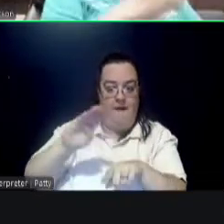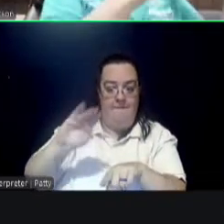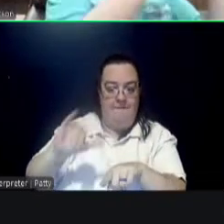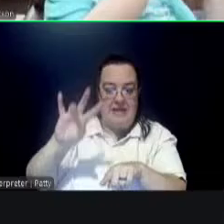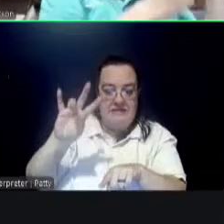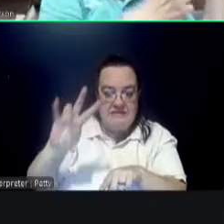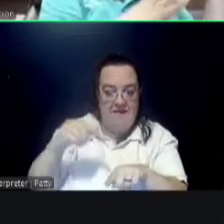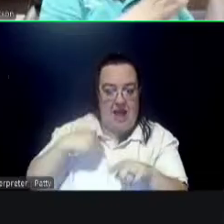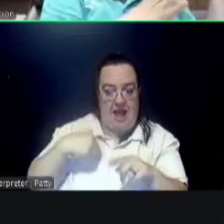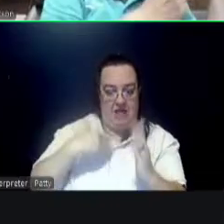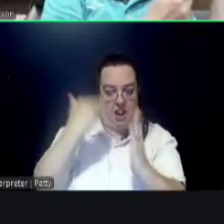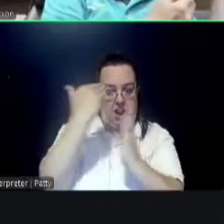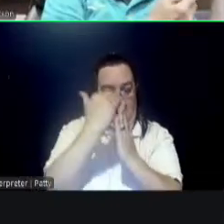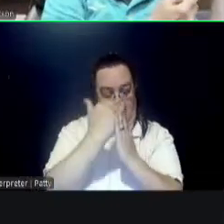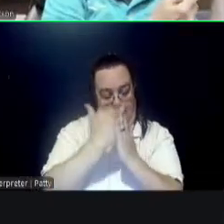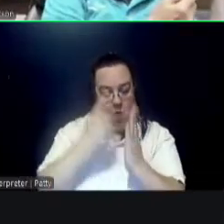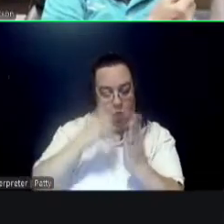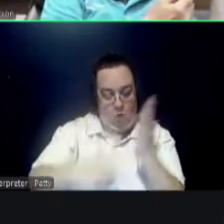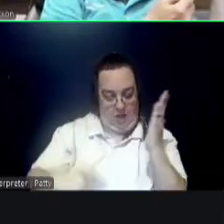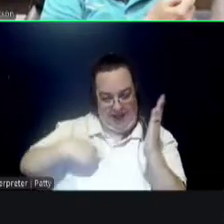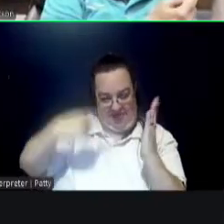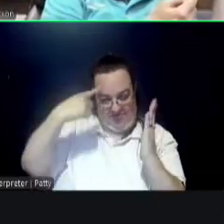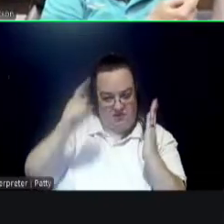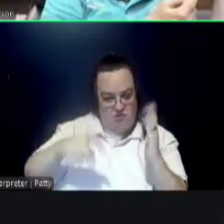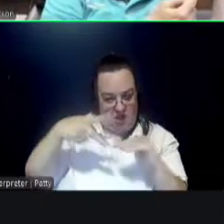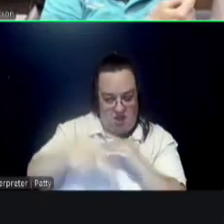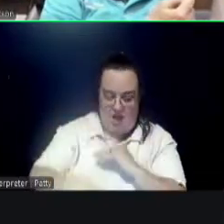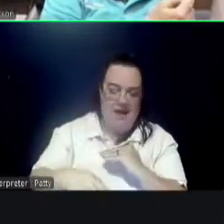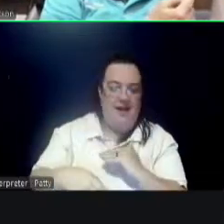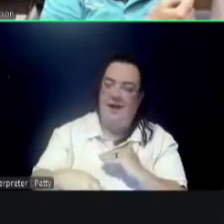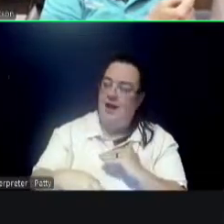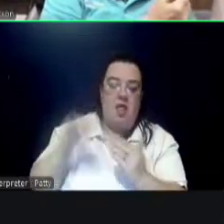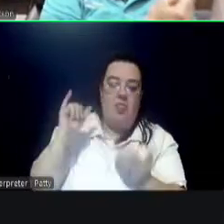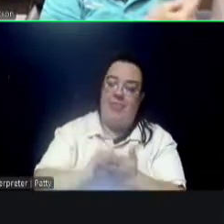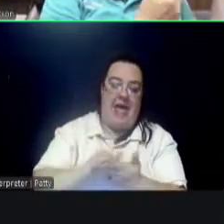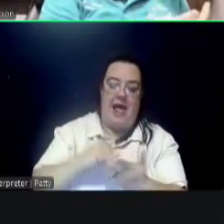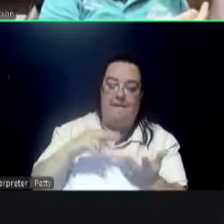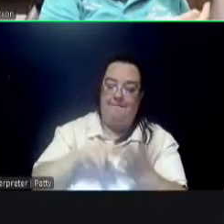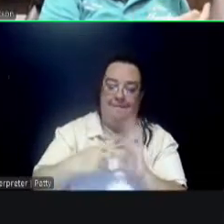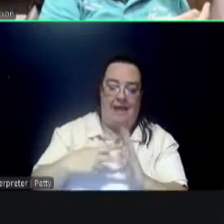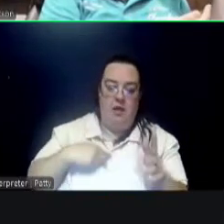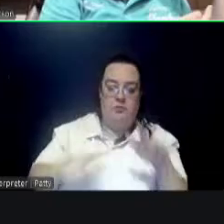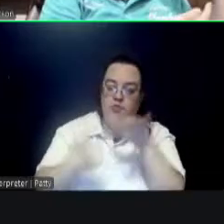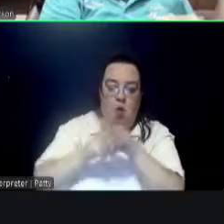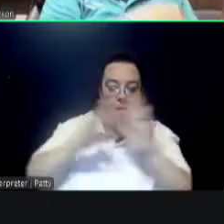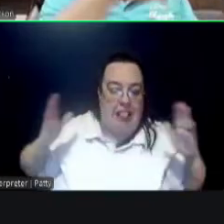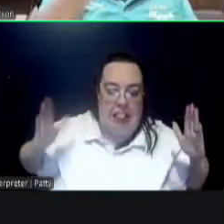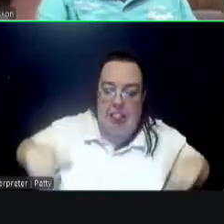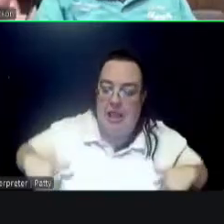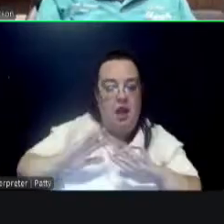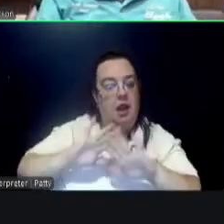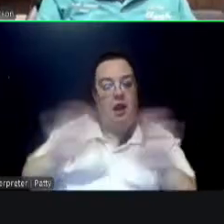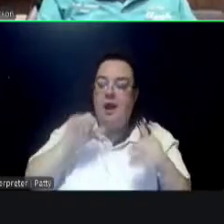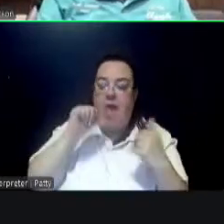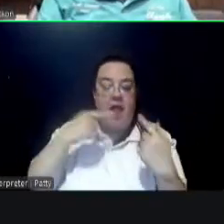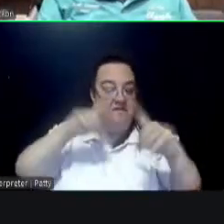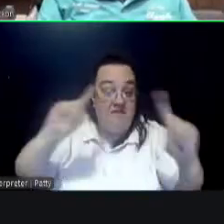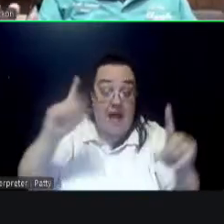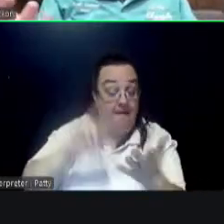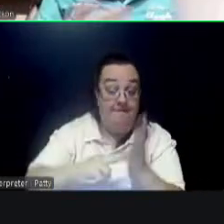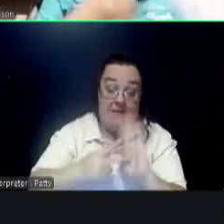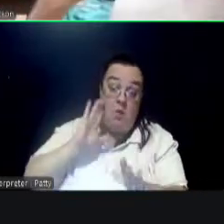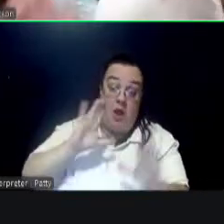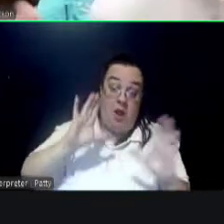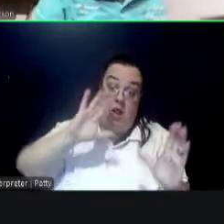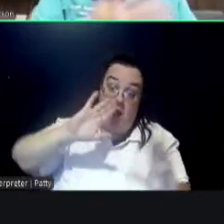list of stuff that he thinks should be cut. I mean, that's tardy to the party. That's not effective because we'll be sitting here all night